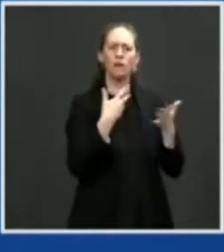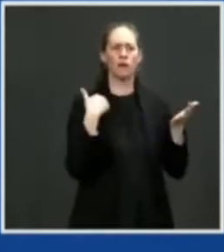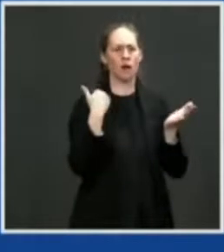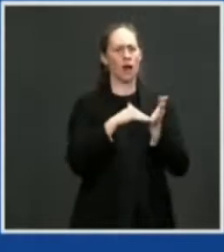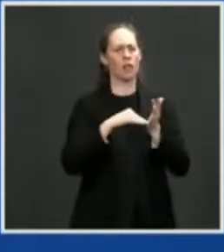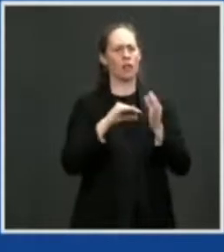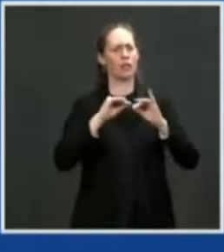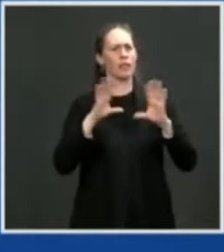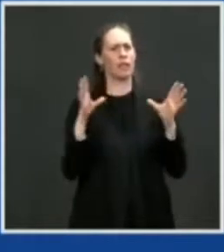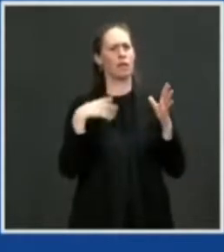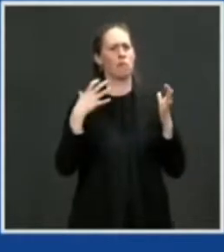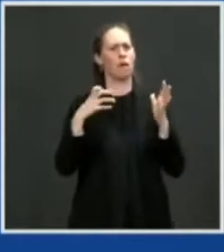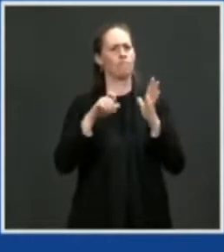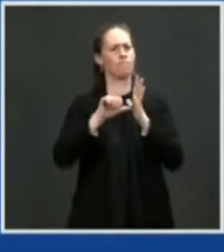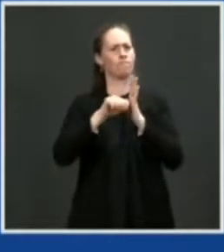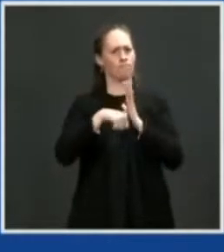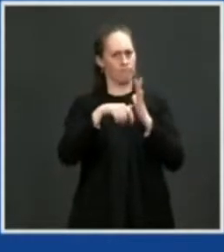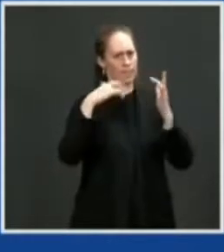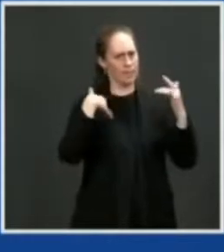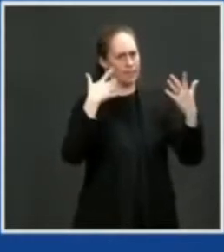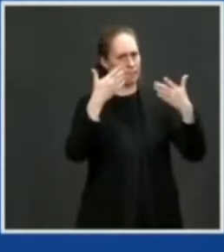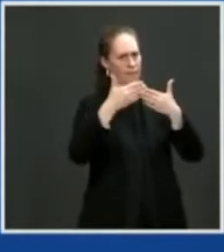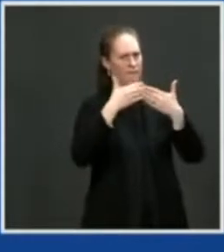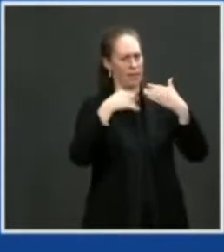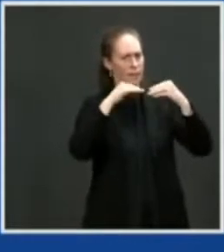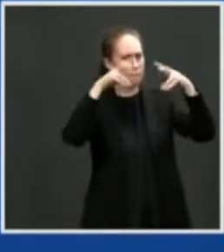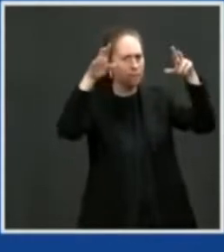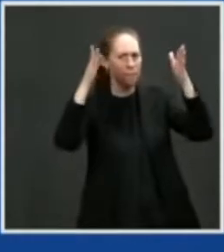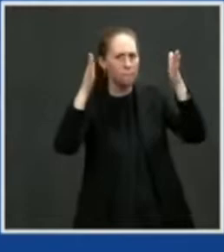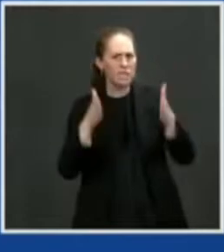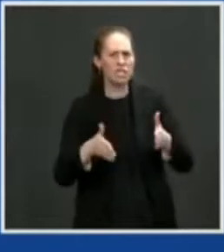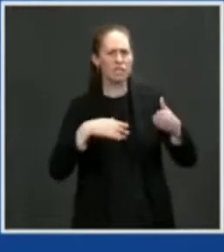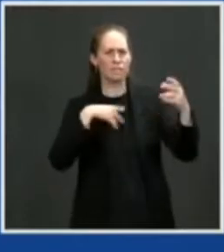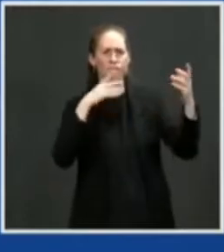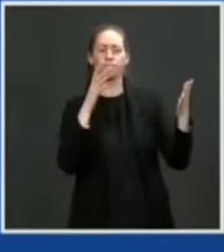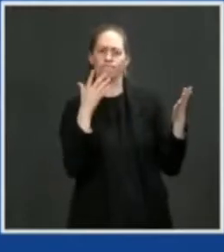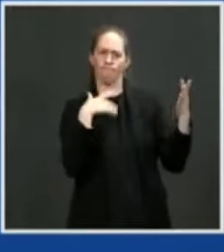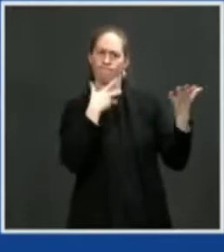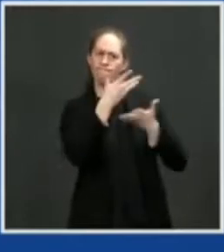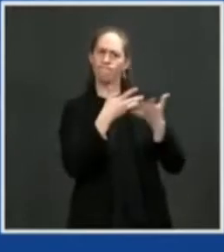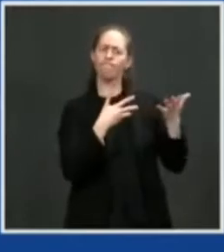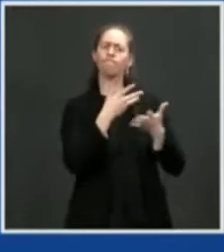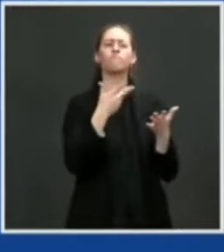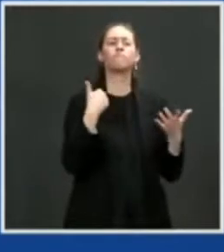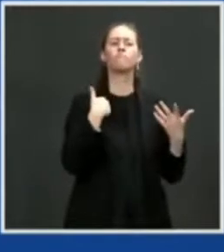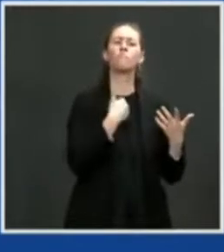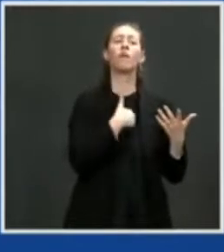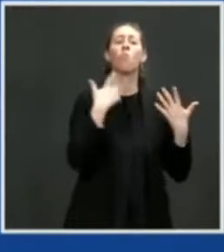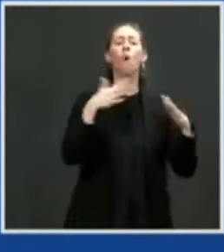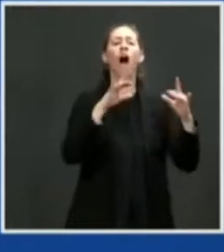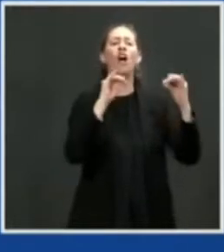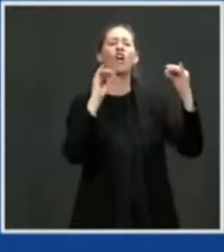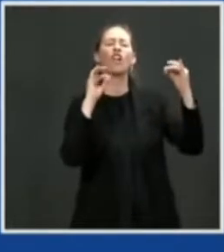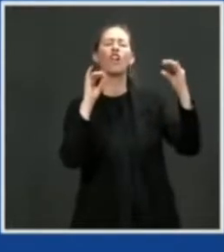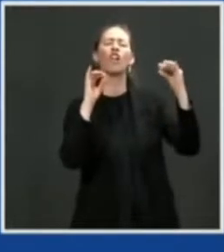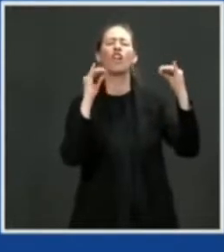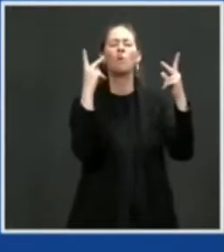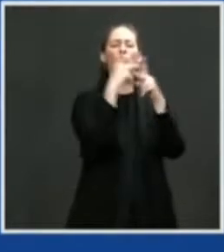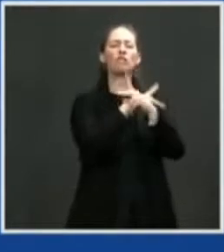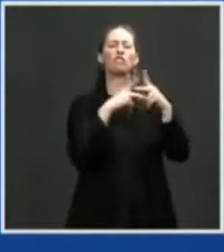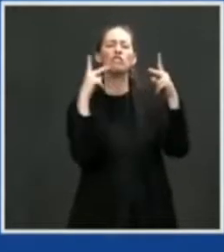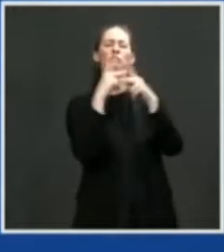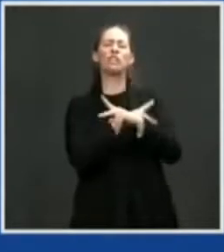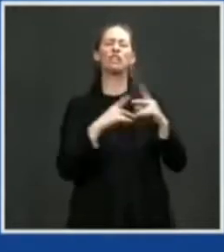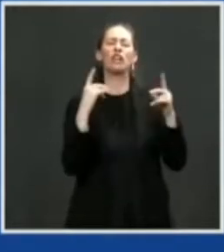on several occasions. 2 that more we're not stacks a looking week. for confrontation, although we know there will be